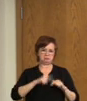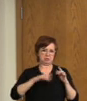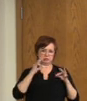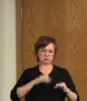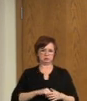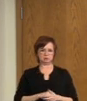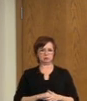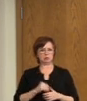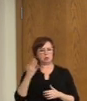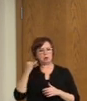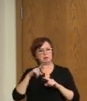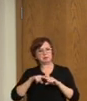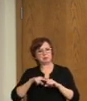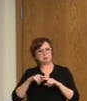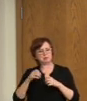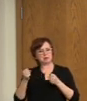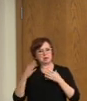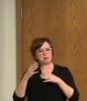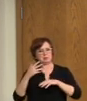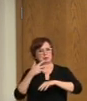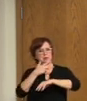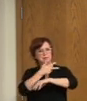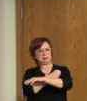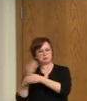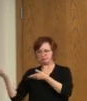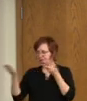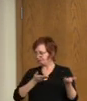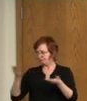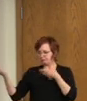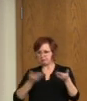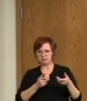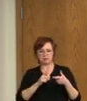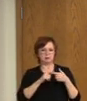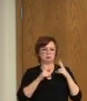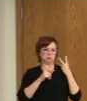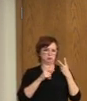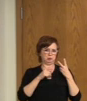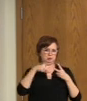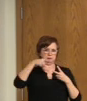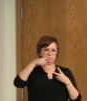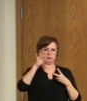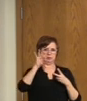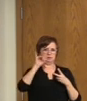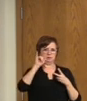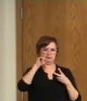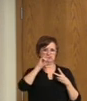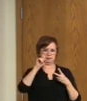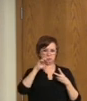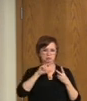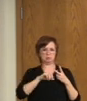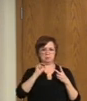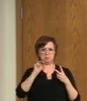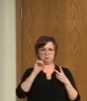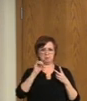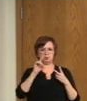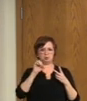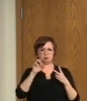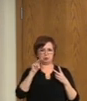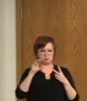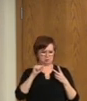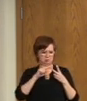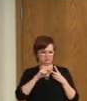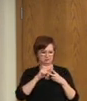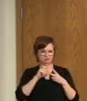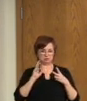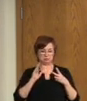the province, whether we have, obviously we have Pfizer now, if we have Moderna, if other vaccines, it'll all be taken into consideration of where